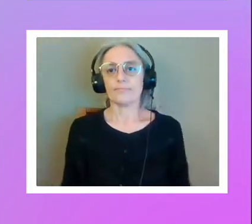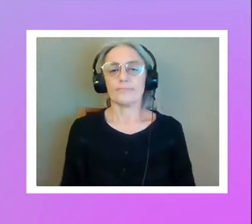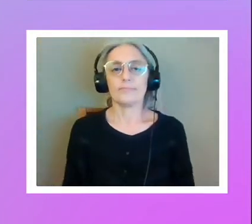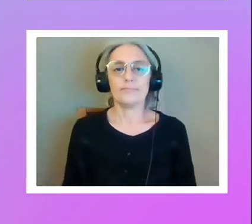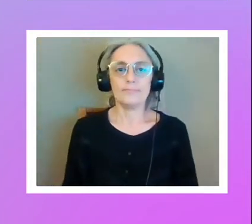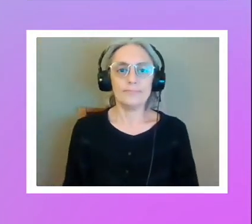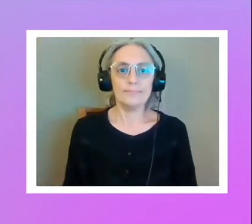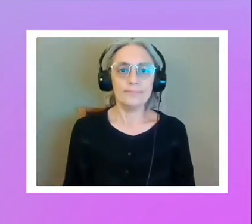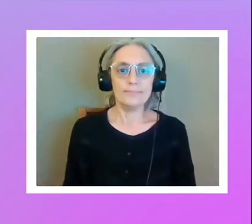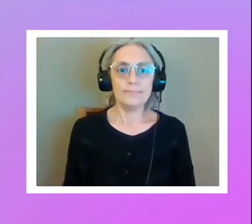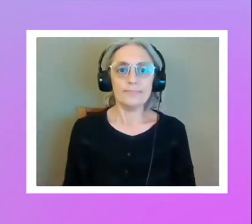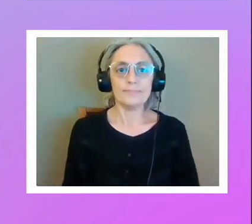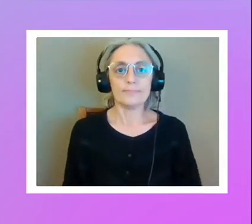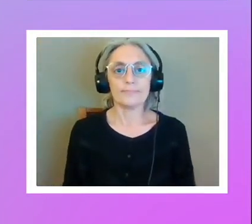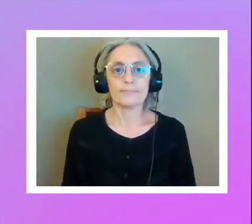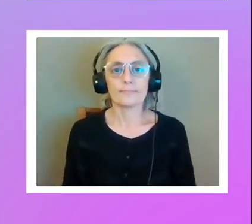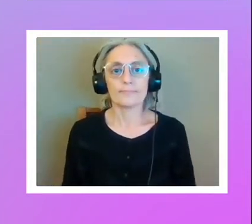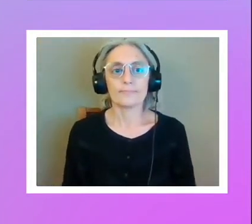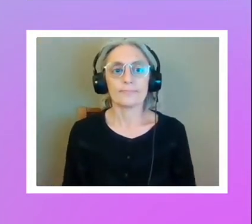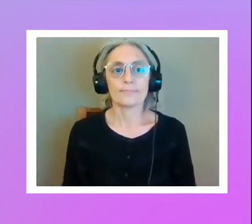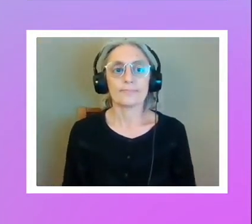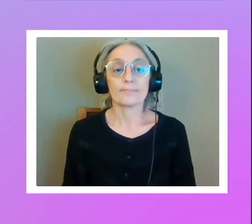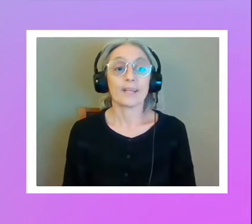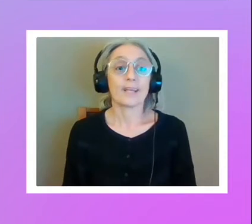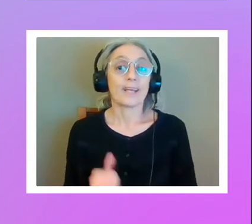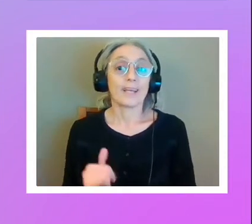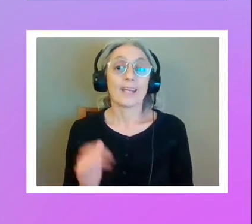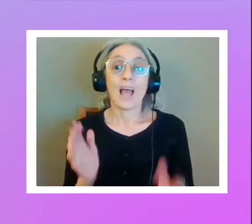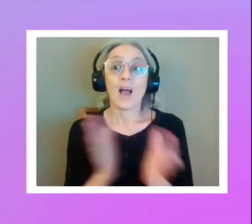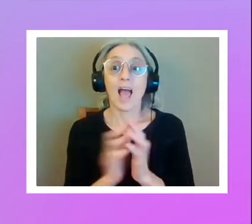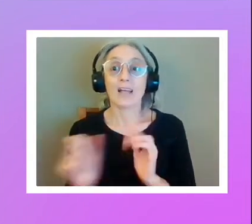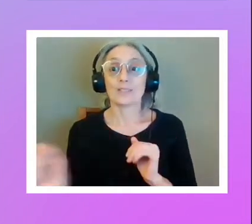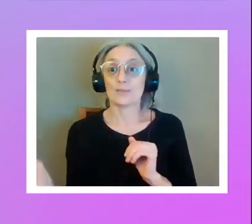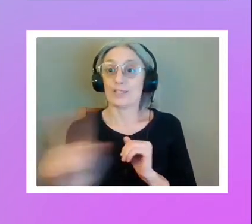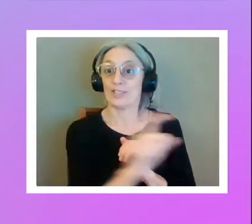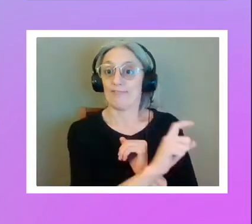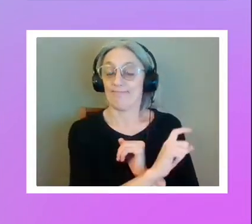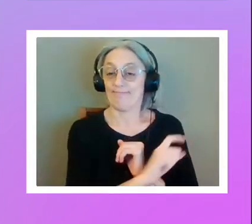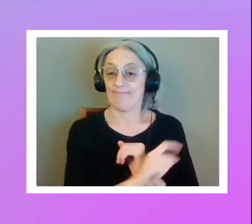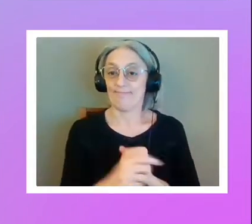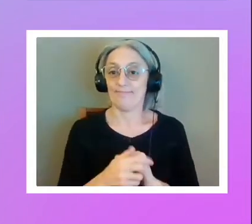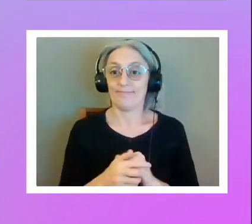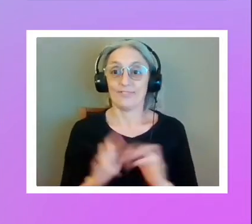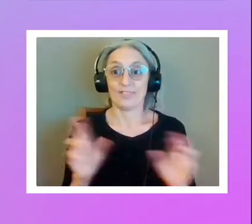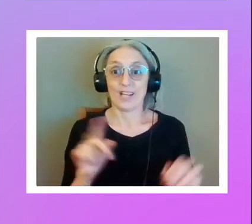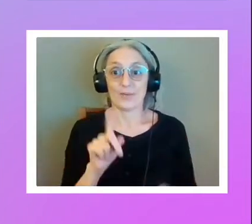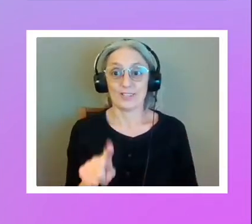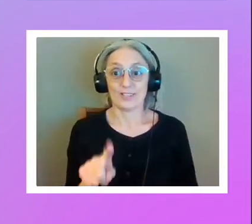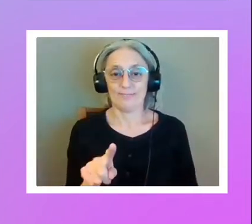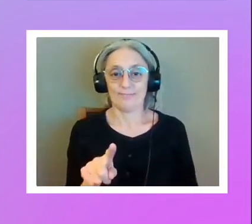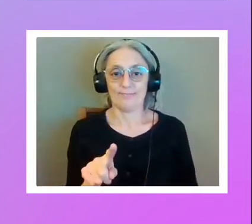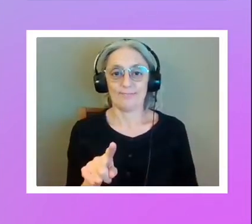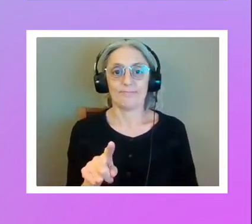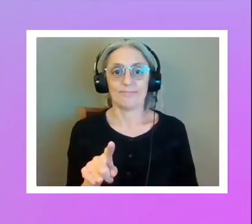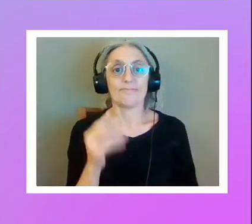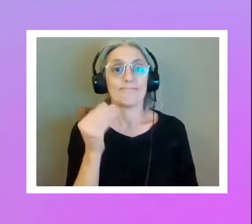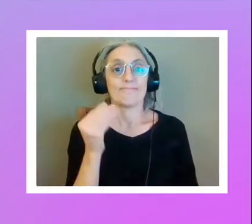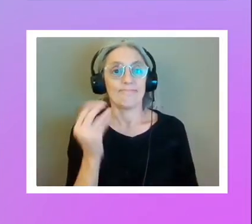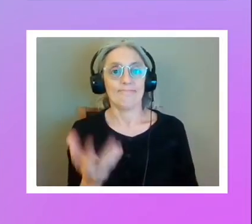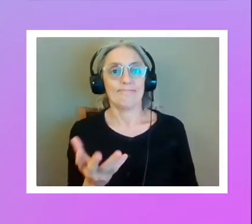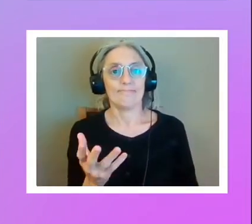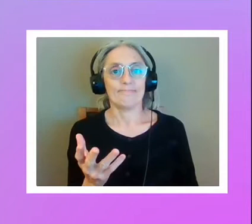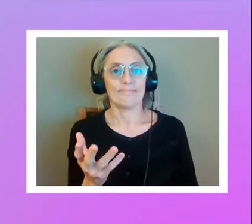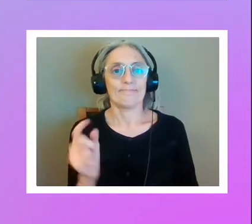super, I'm going to ask you guys a question. Here's my question. And this is a major did you know that's not a part of